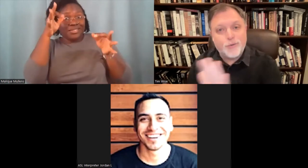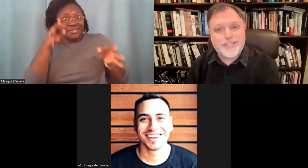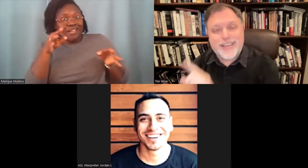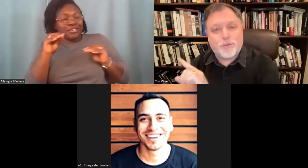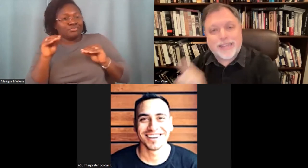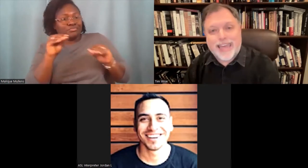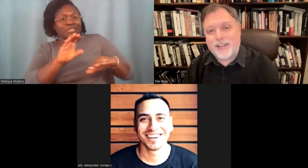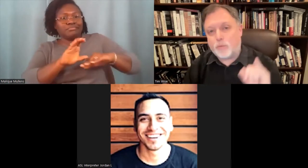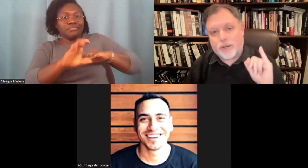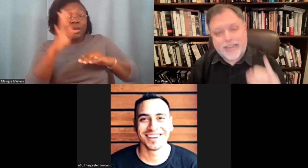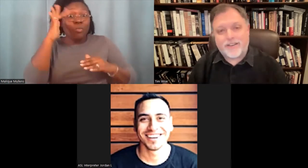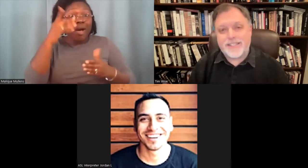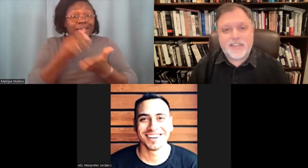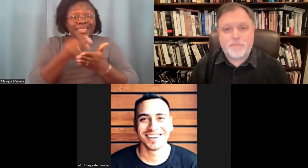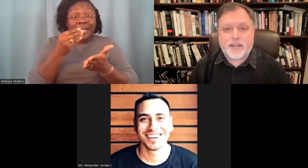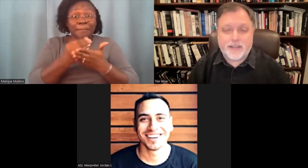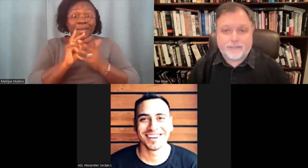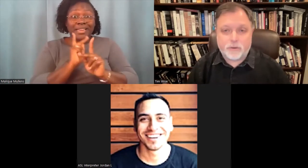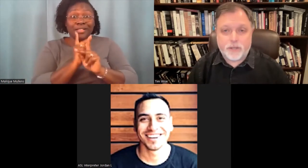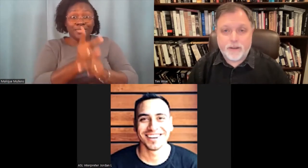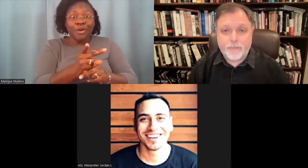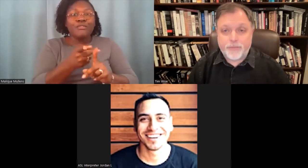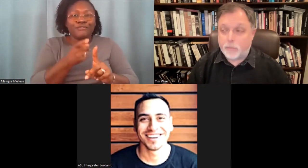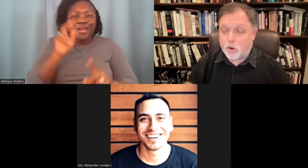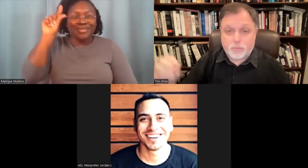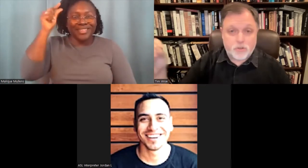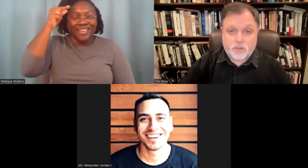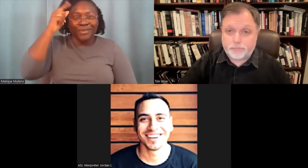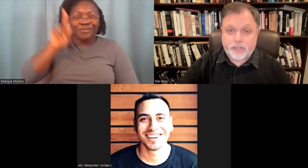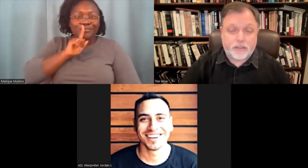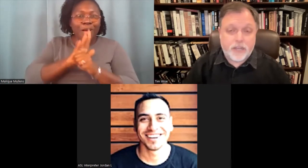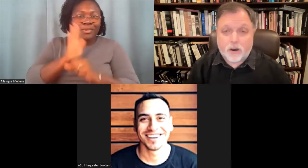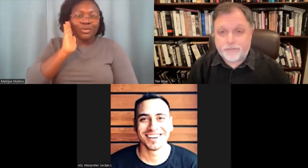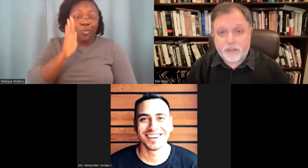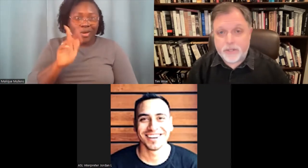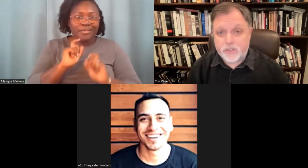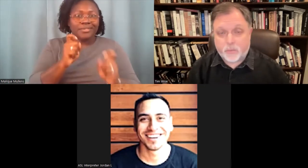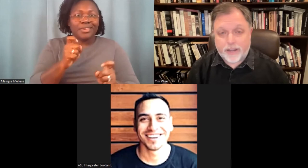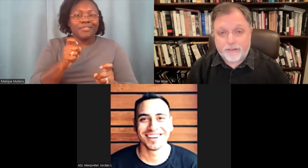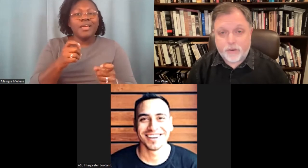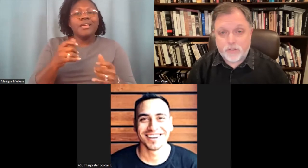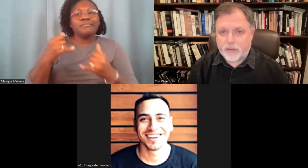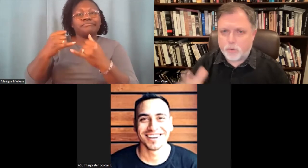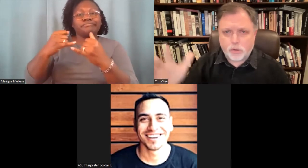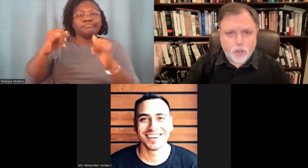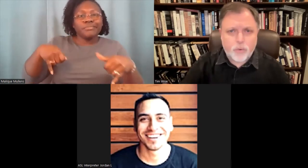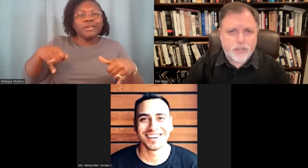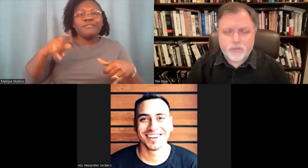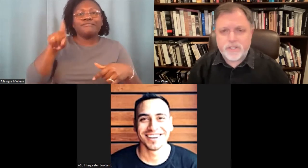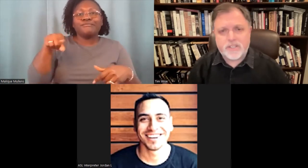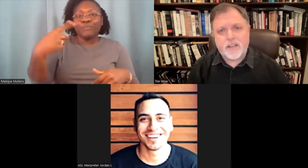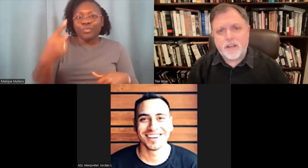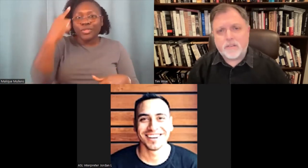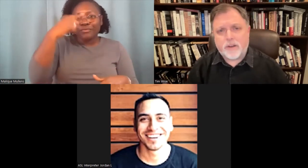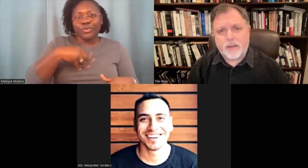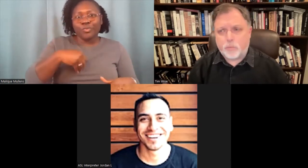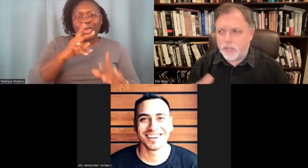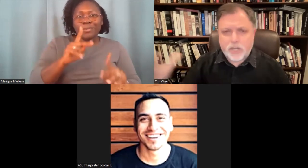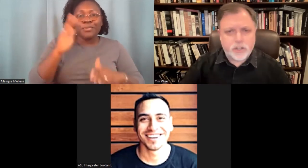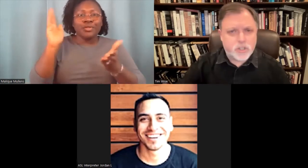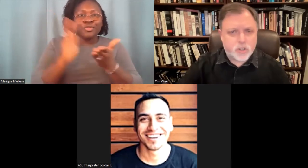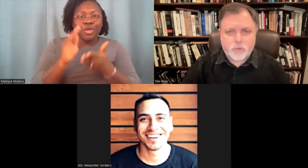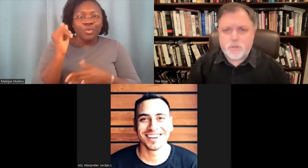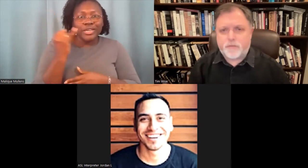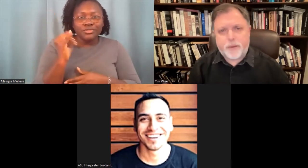the loans they were getting were guaranteed by the government. They were almost completely off limits to white folks. They were low interest, right?